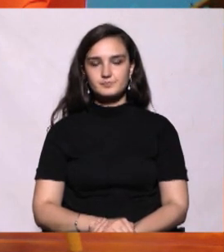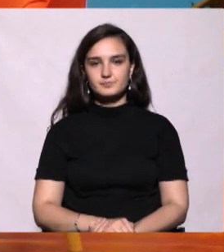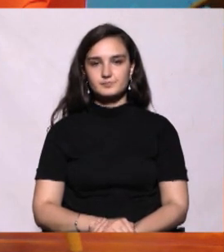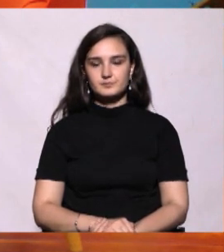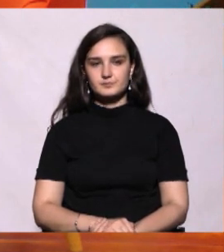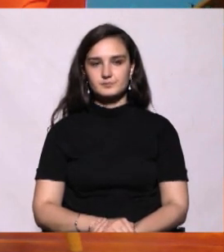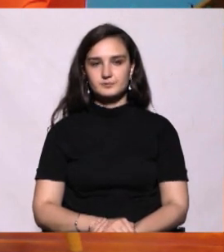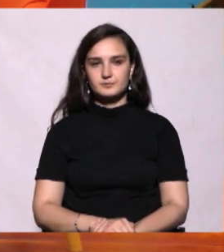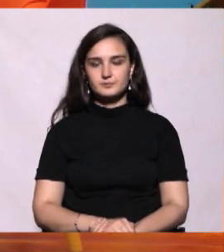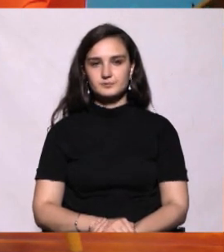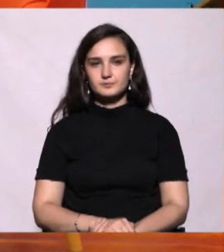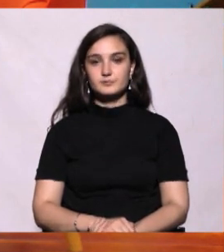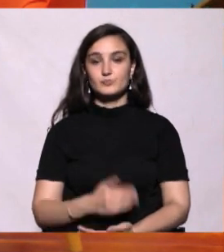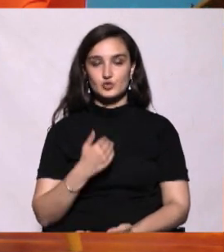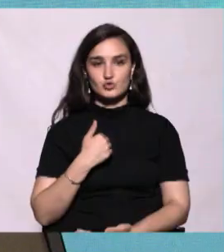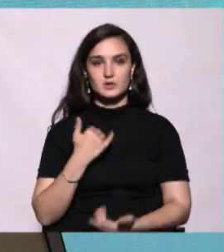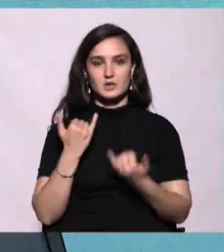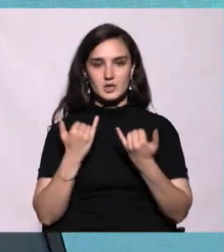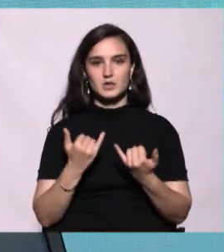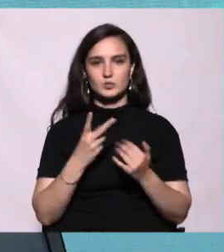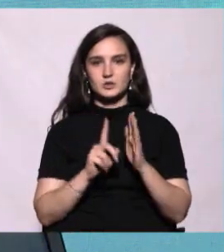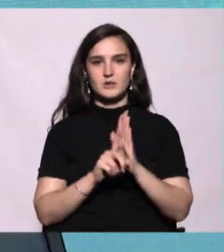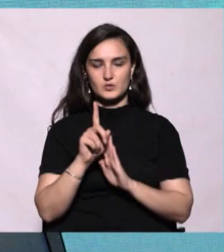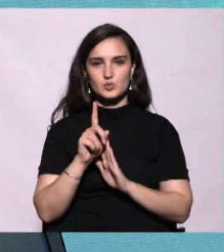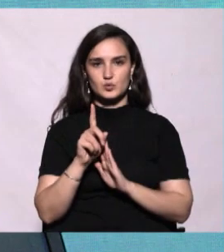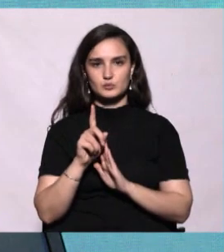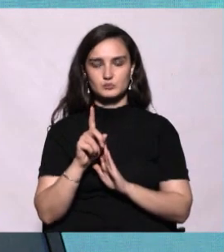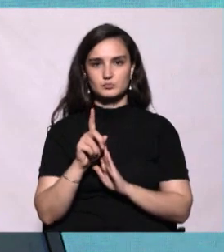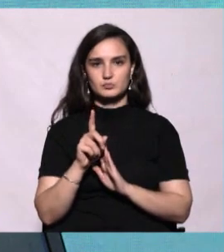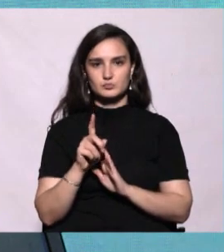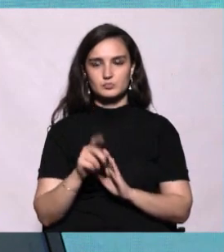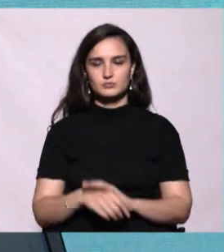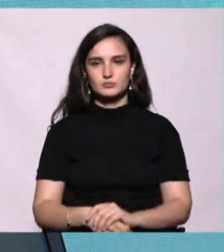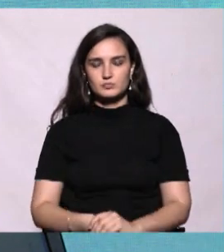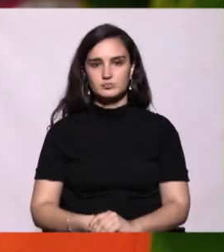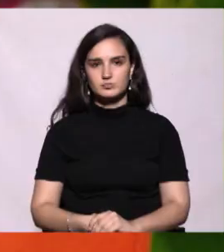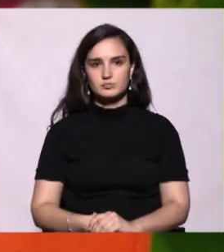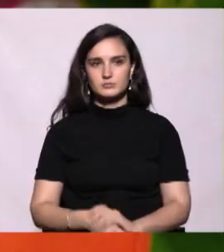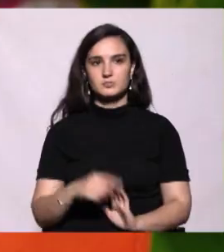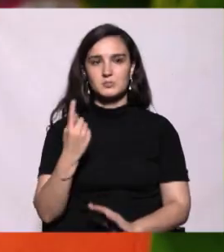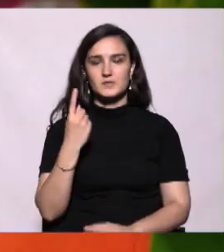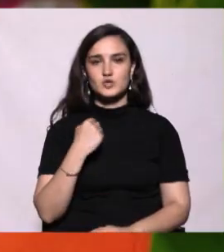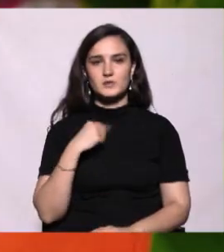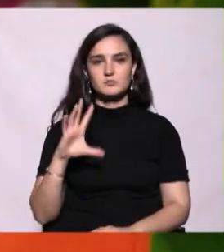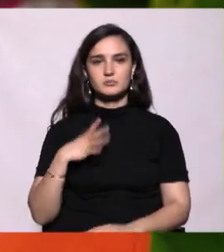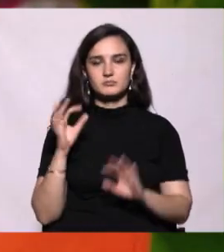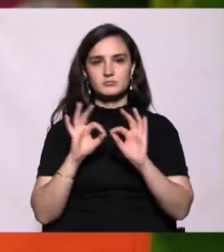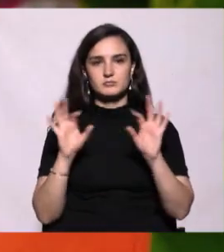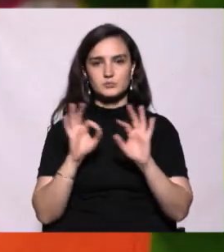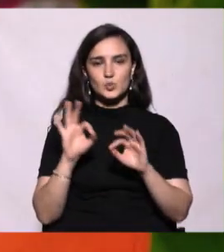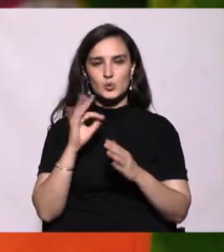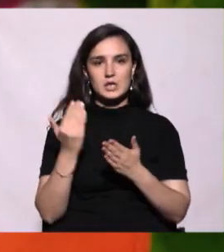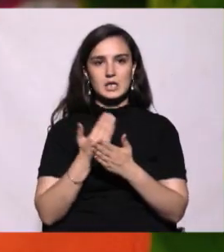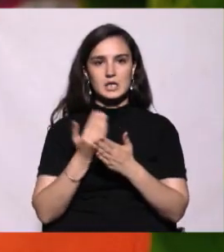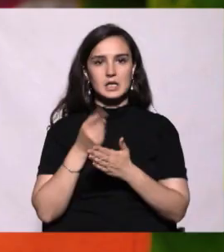I think we should wrap it up now. Let's Yes. begin the wrapping up procedure. So first we talked about the